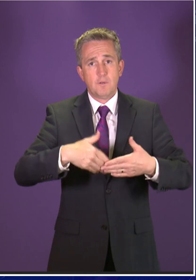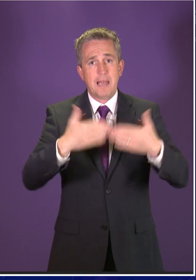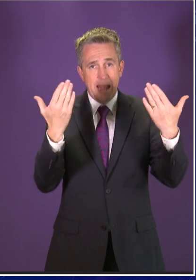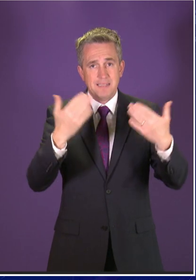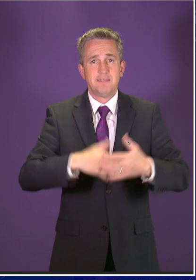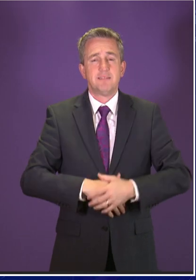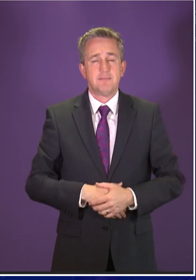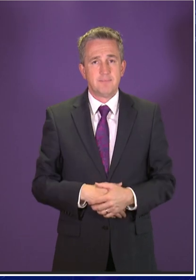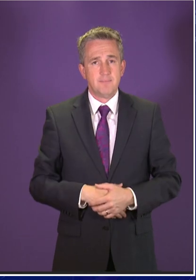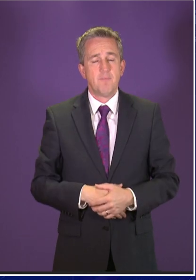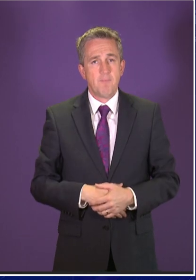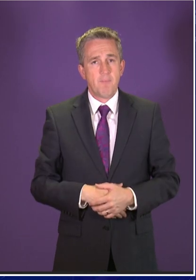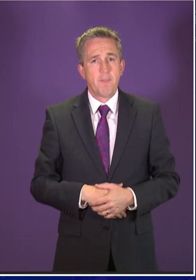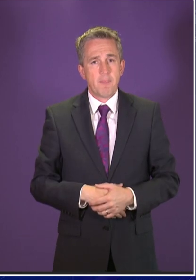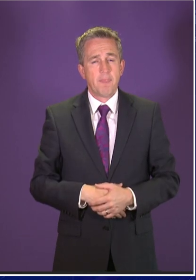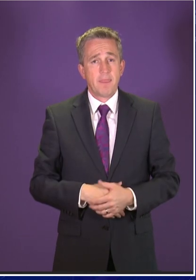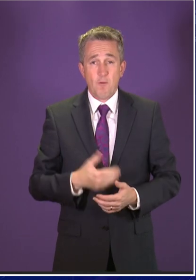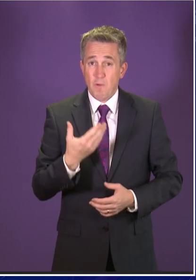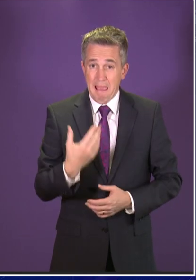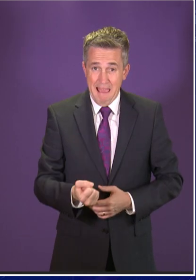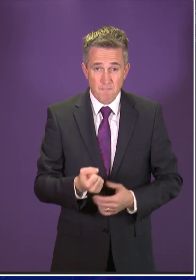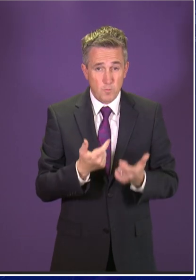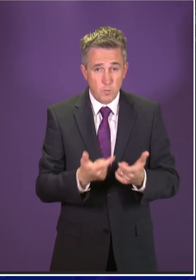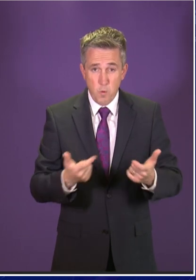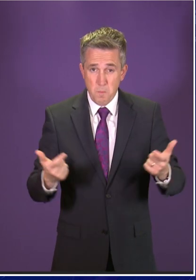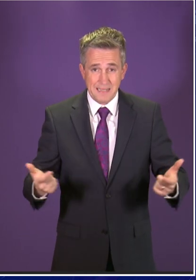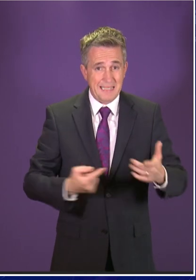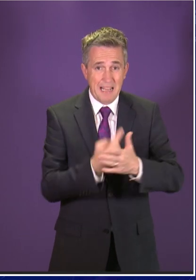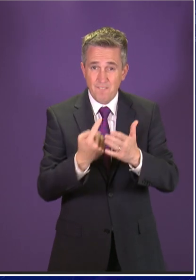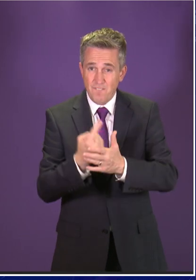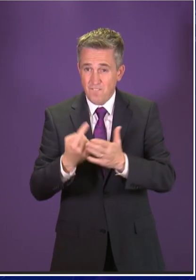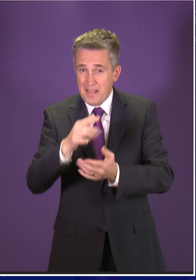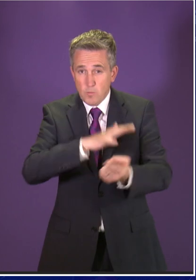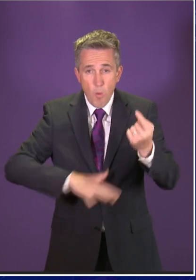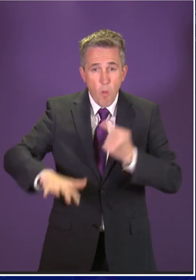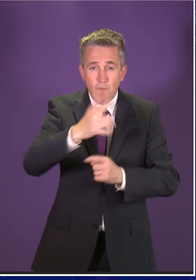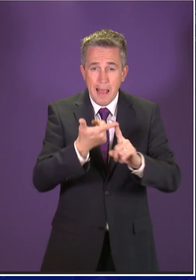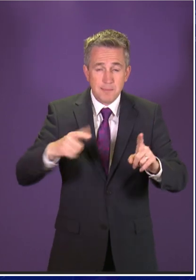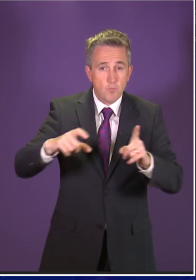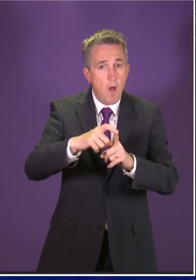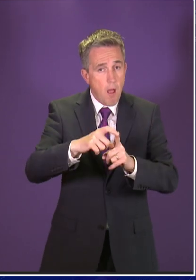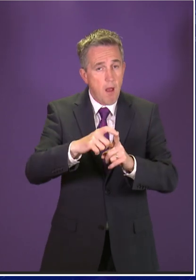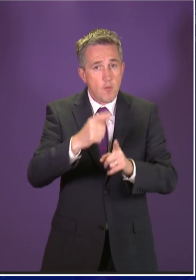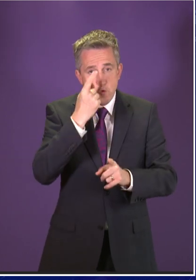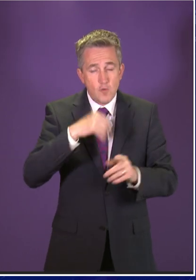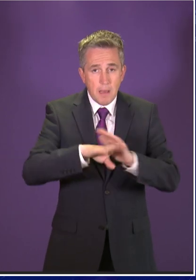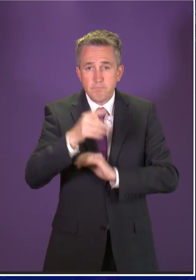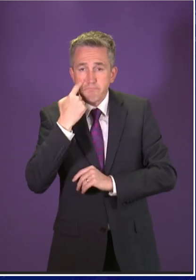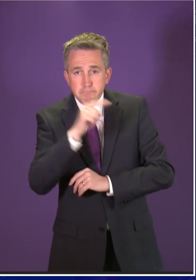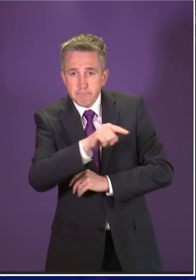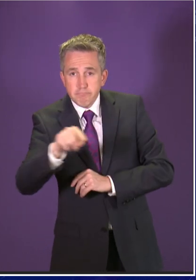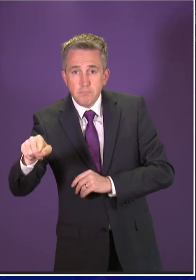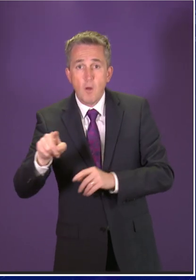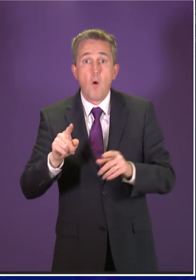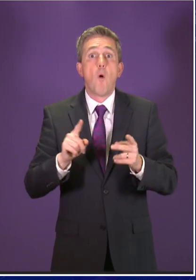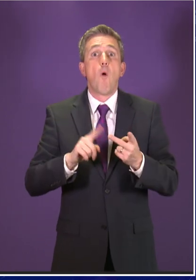as attendances at all of the festivals that are going on in this city at the moment, and, to top it all off, a visit